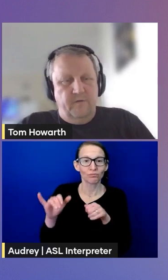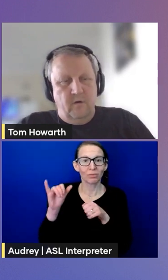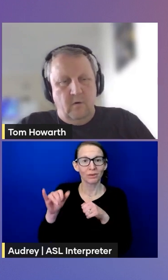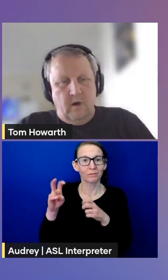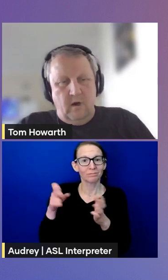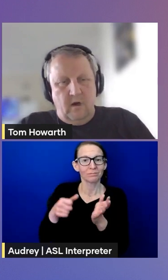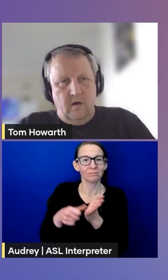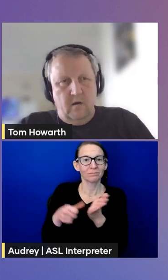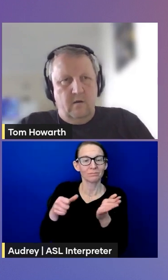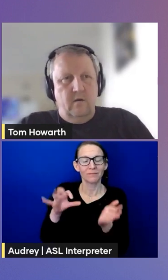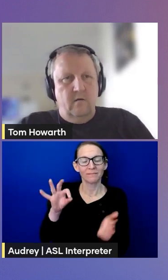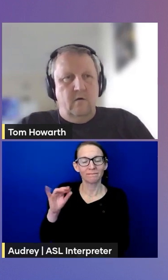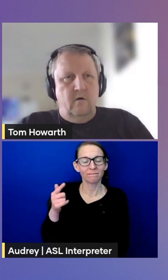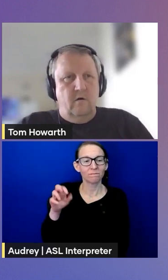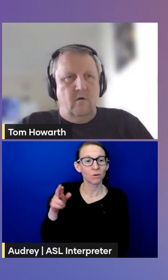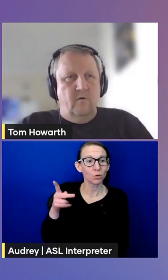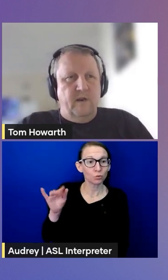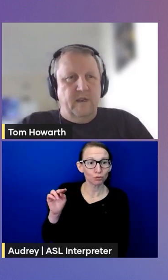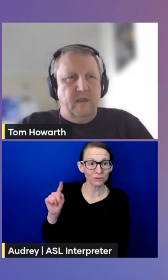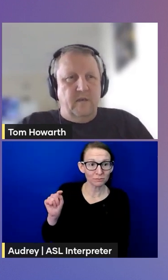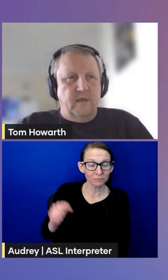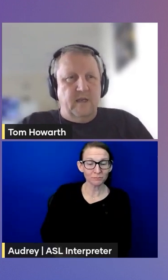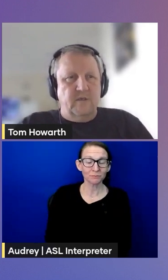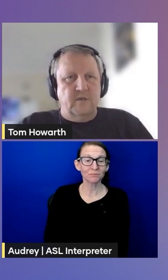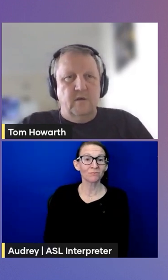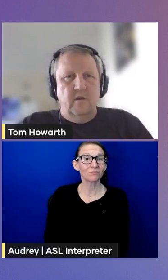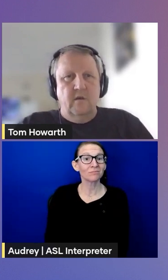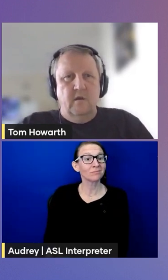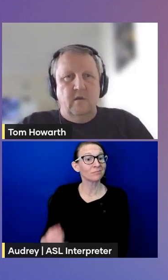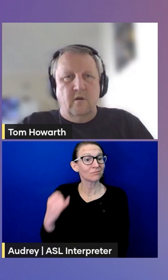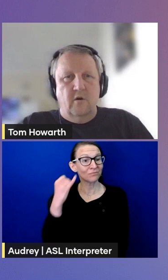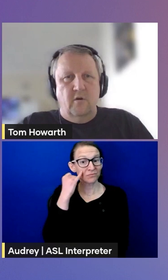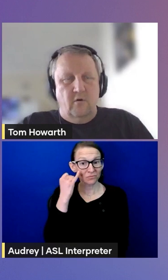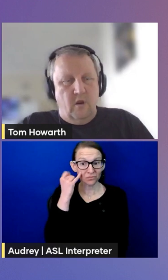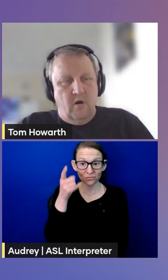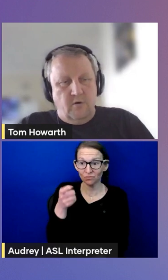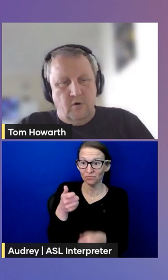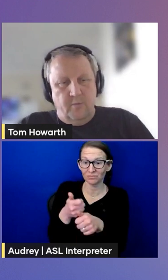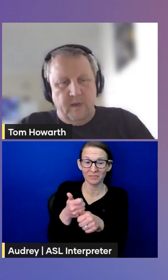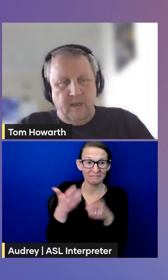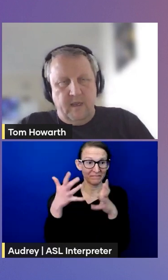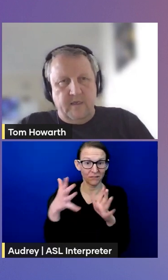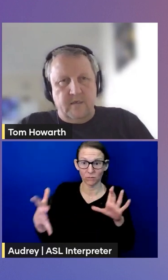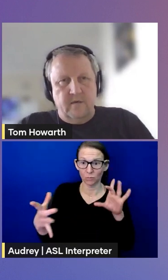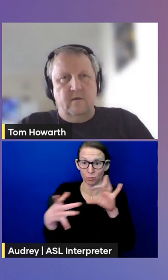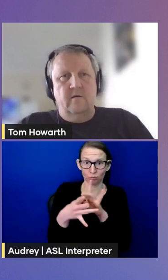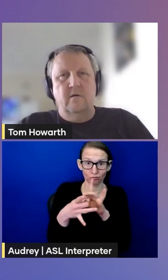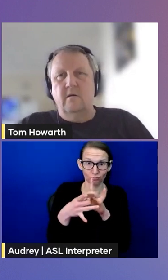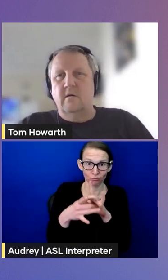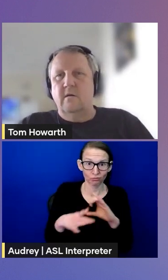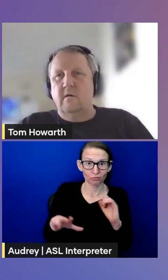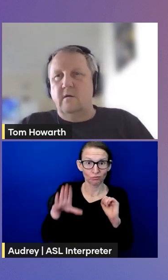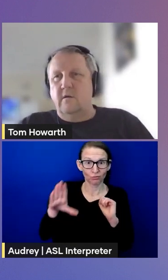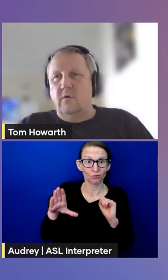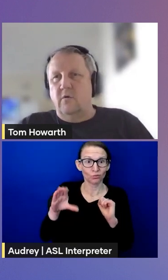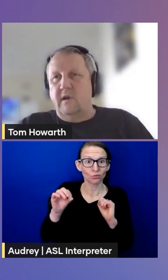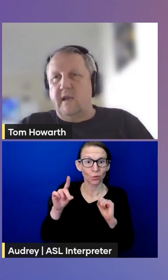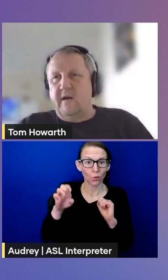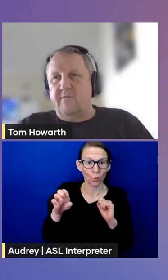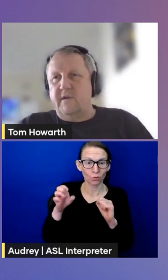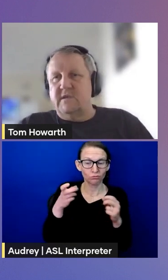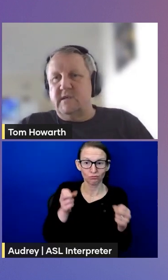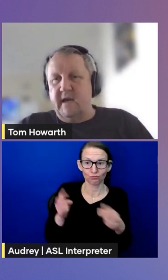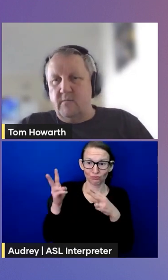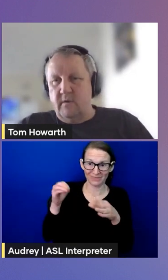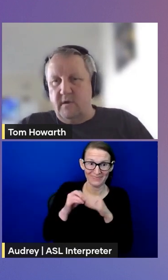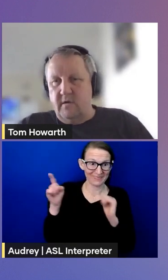Now, if you are already attached and got your code up in Git, you will already